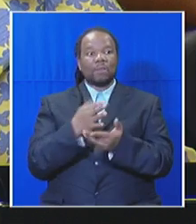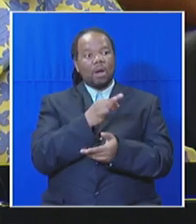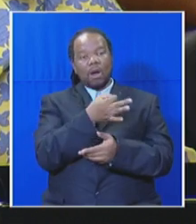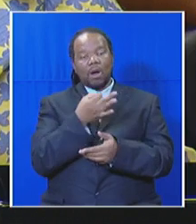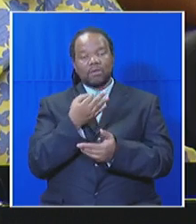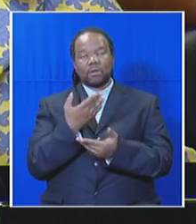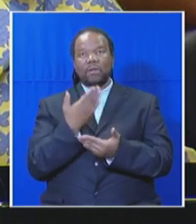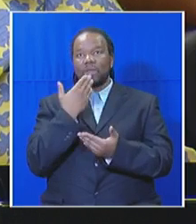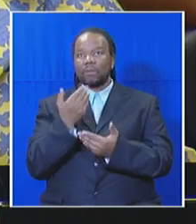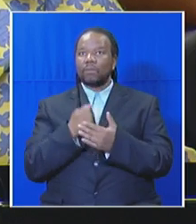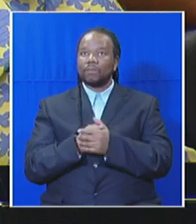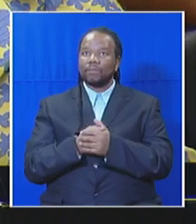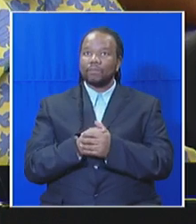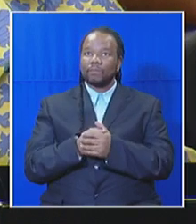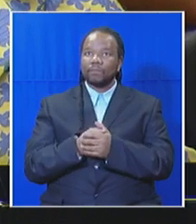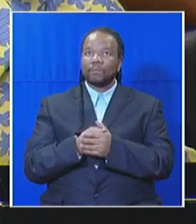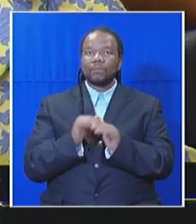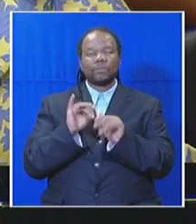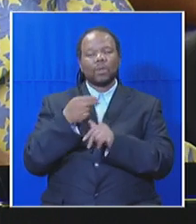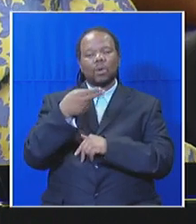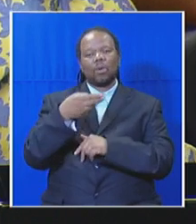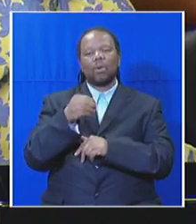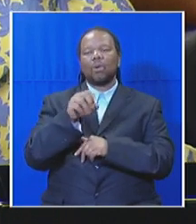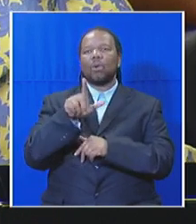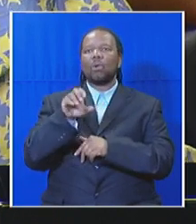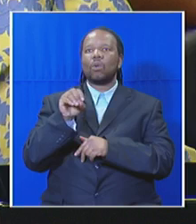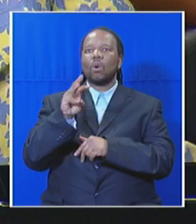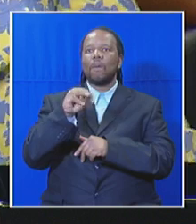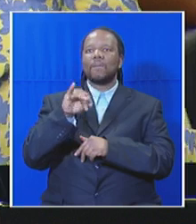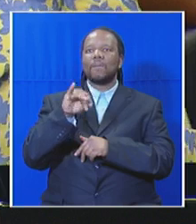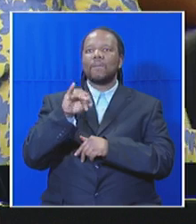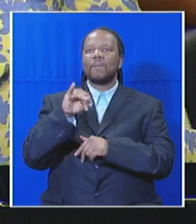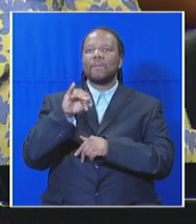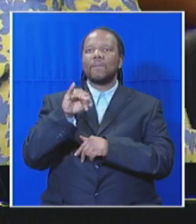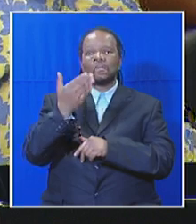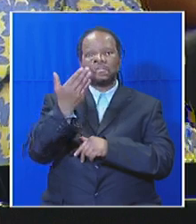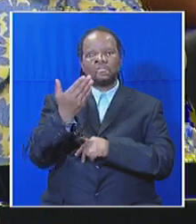section. Thank you. Honorable Olomisa, Thank as you. a follow-up Before for the Honorable follow-up.